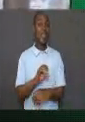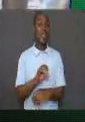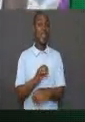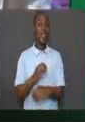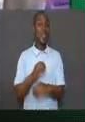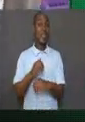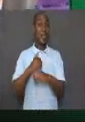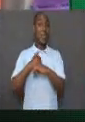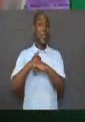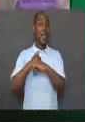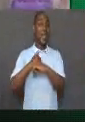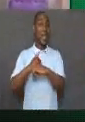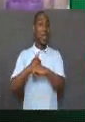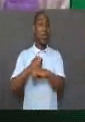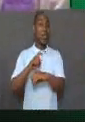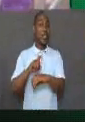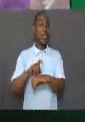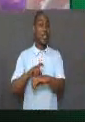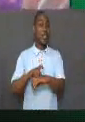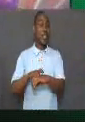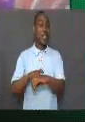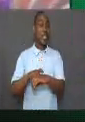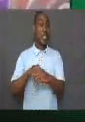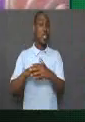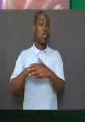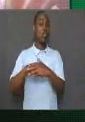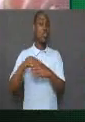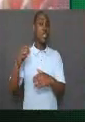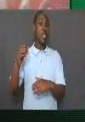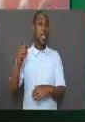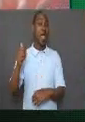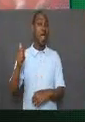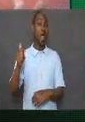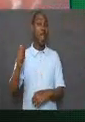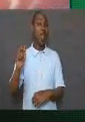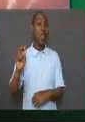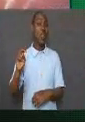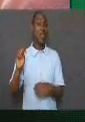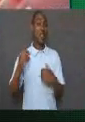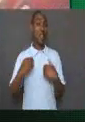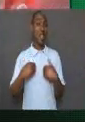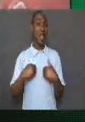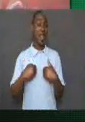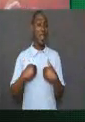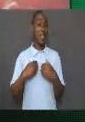system identify a foreign antigen, they will produce